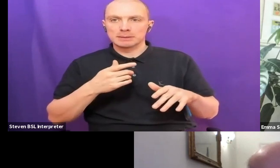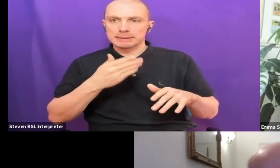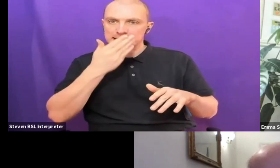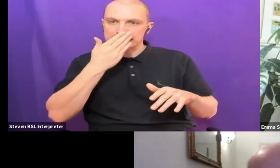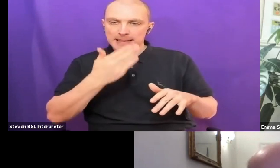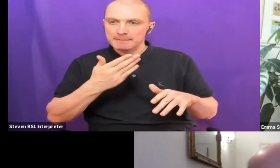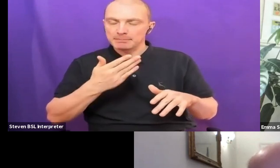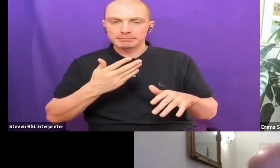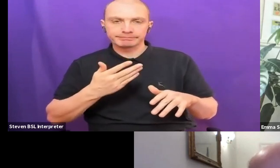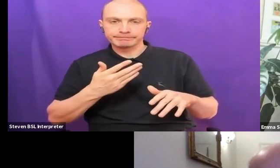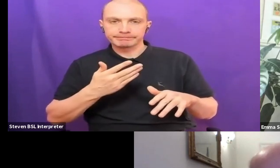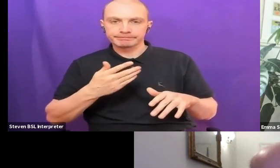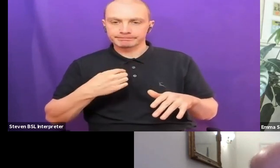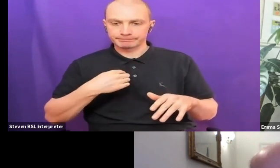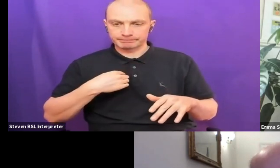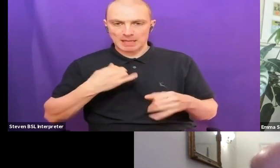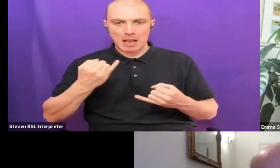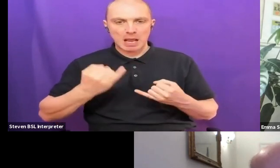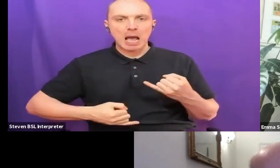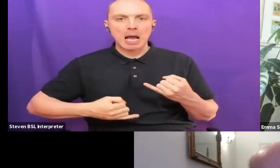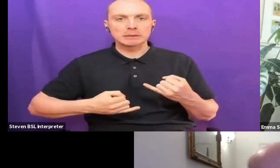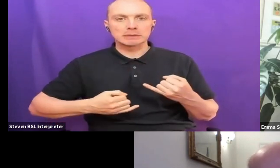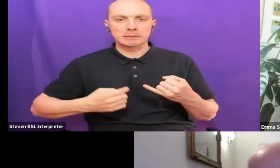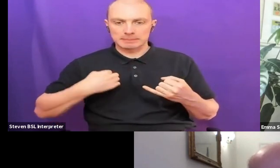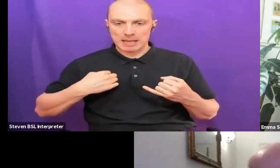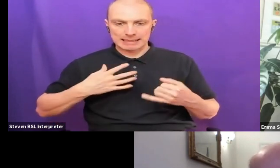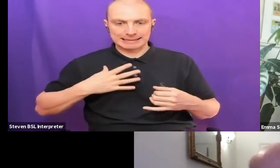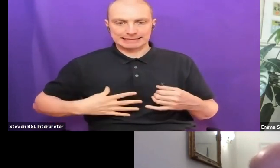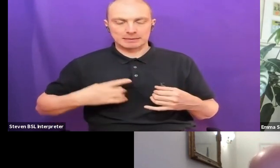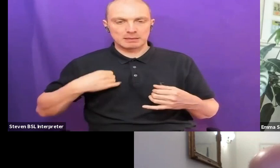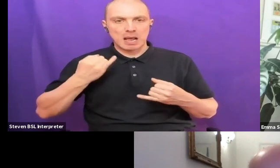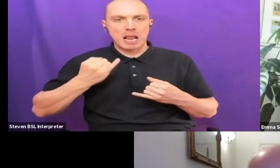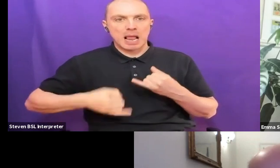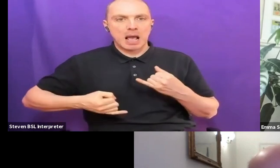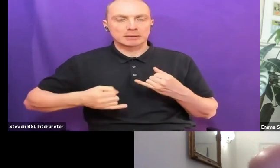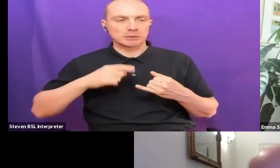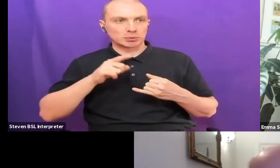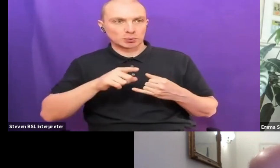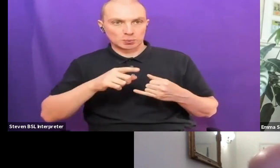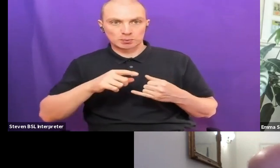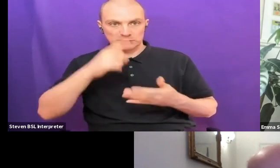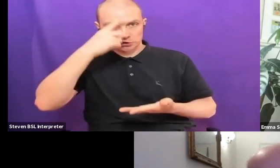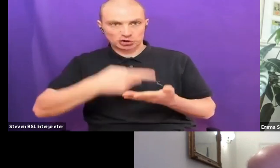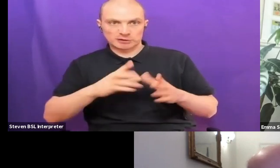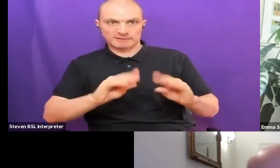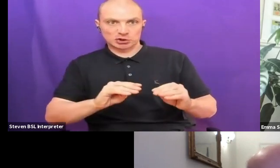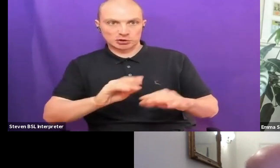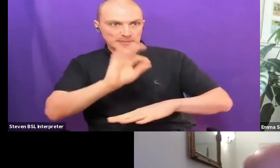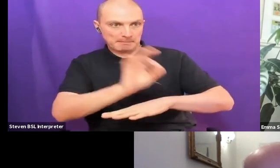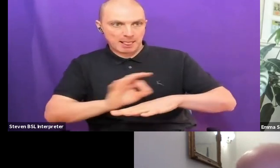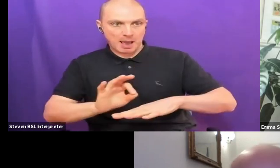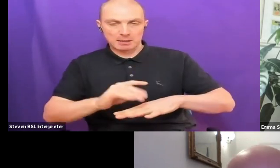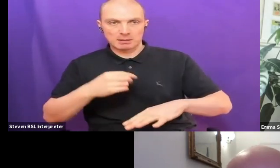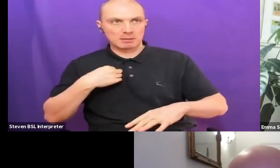about as a secondary factor once the big decisions have already been made. So it's very welcome that